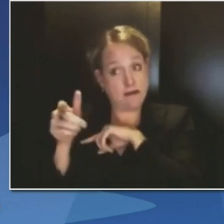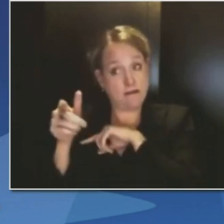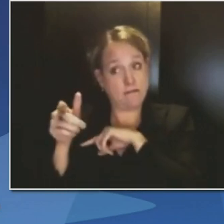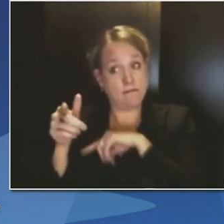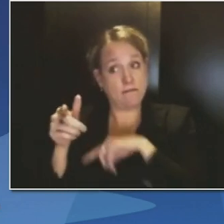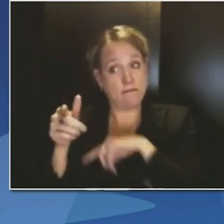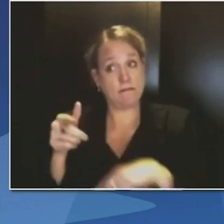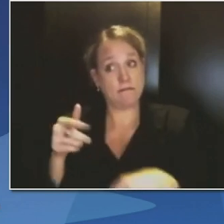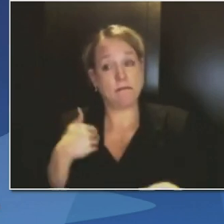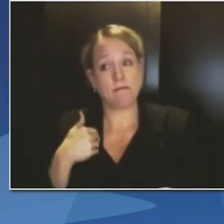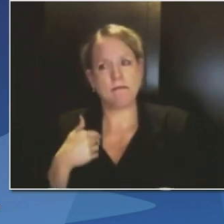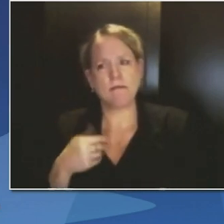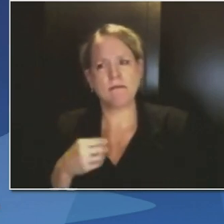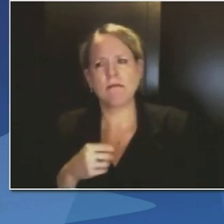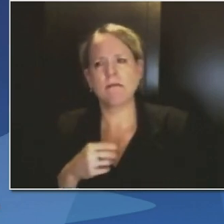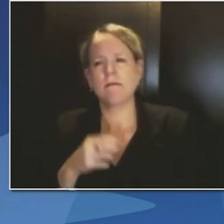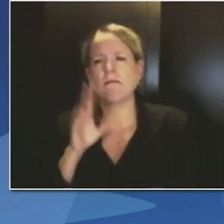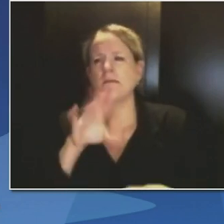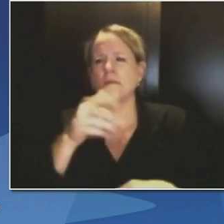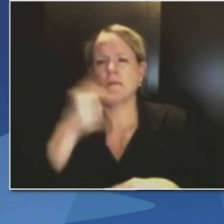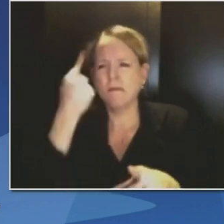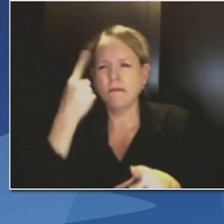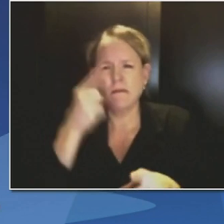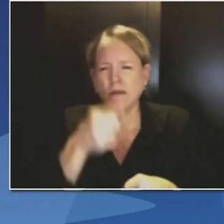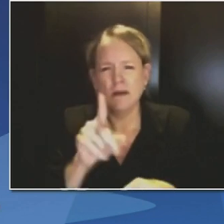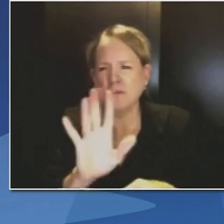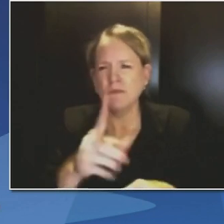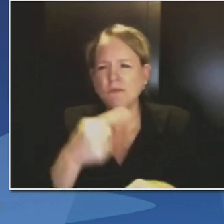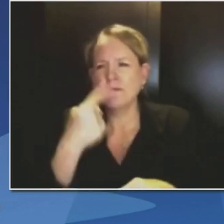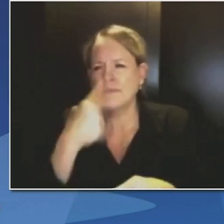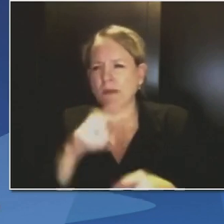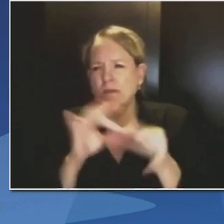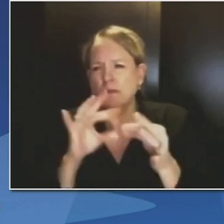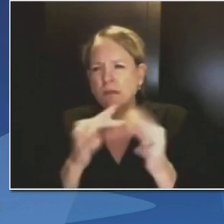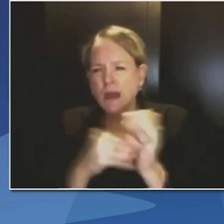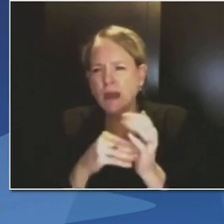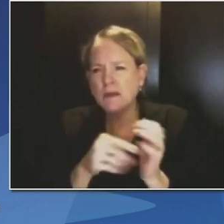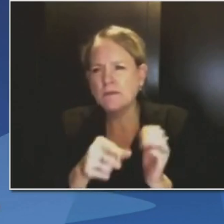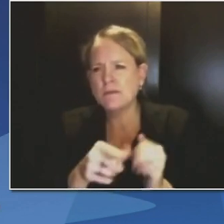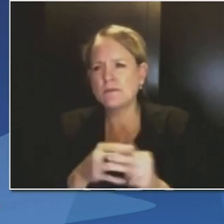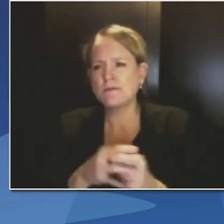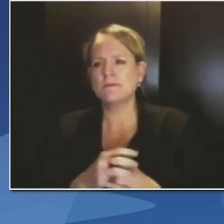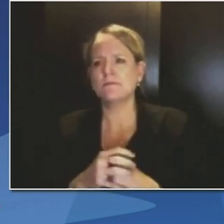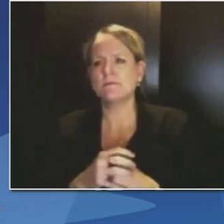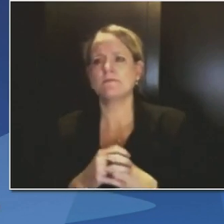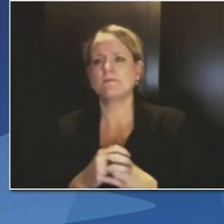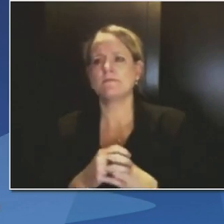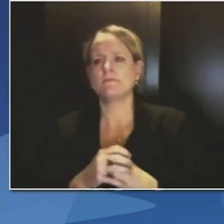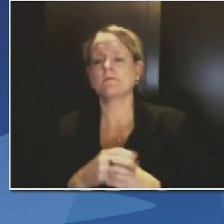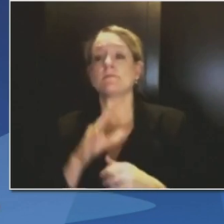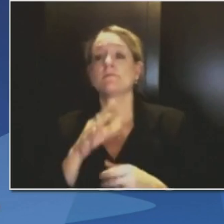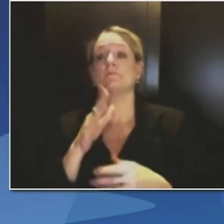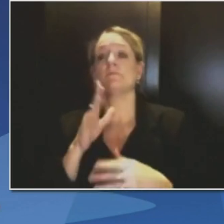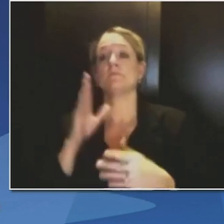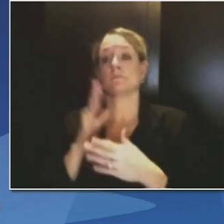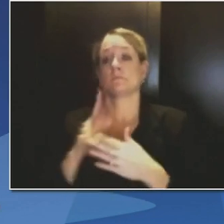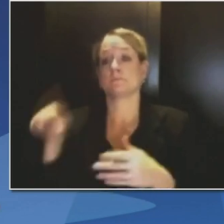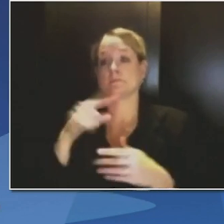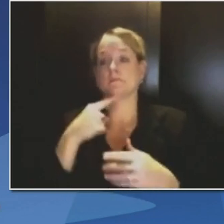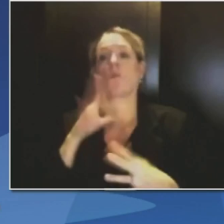see some people not wearing masks, like employees or staff, they can report it to the Department of Health Services